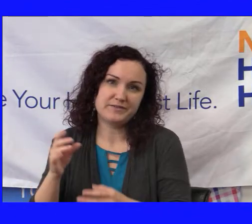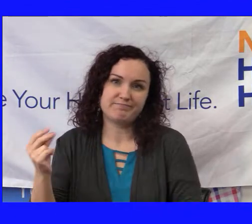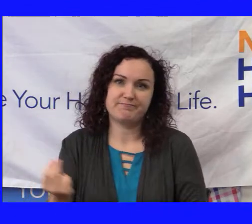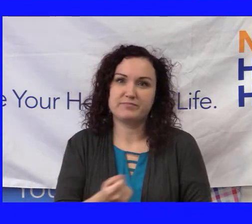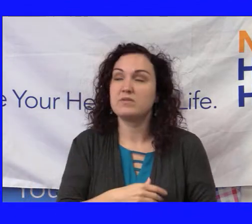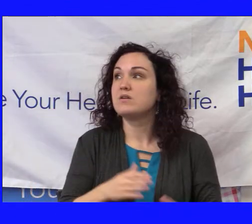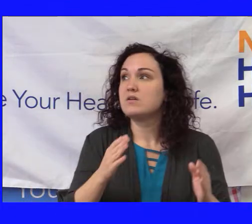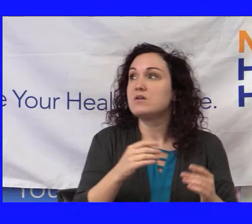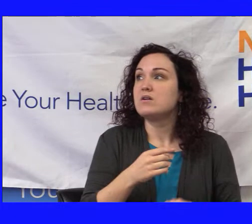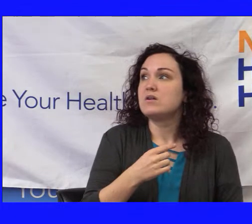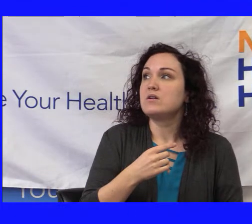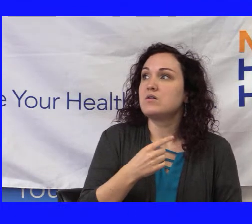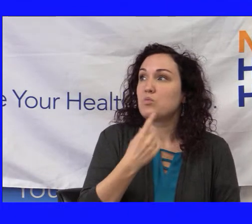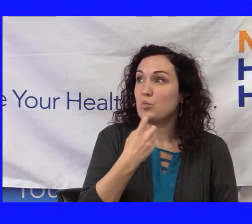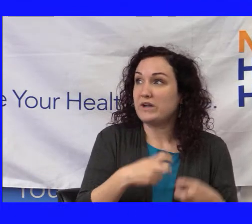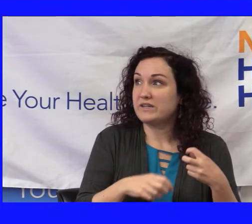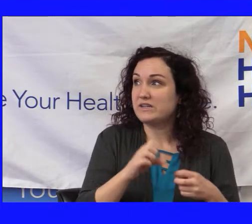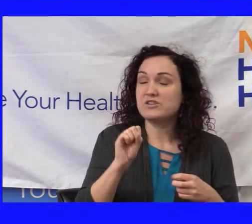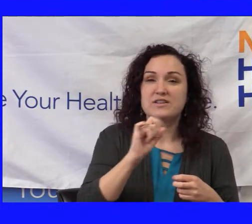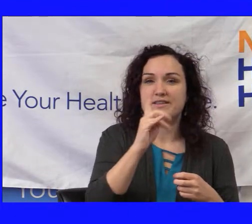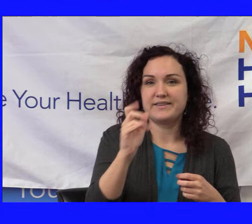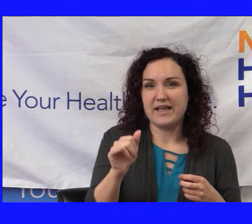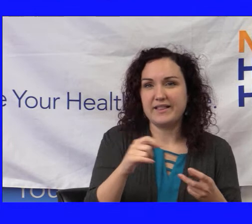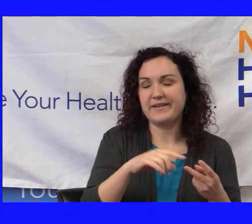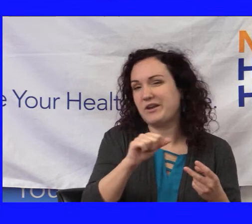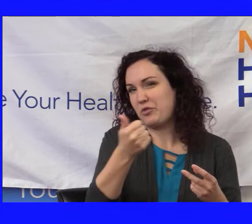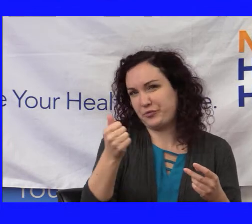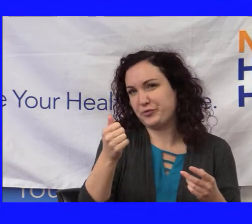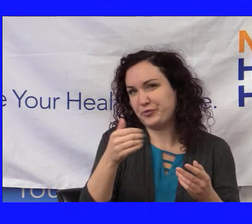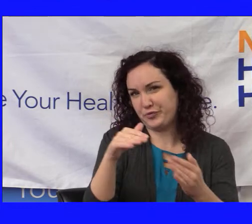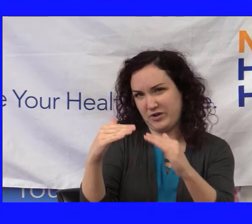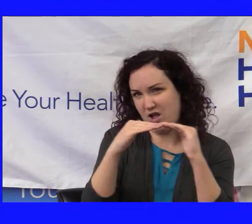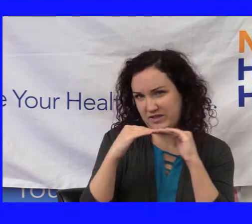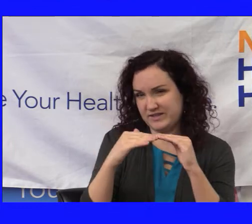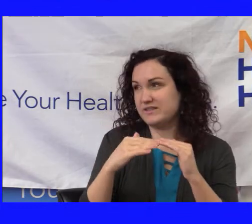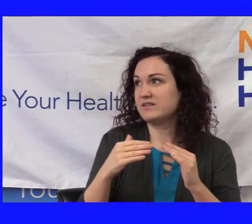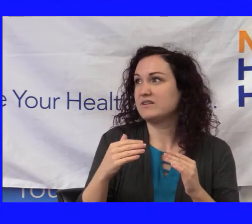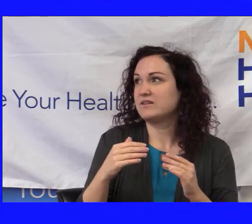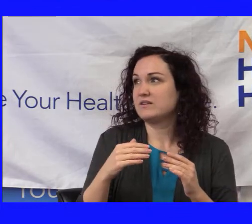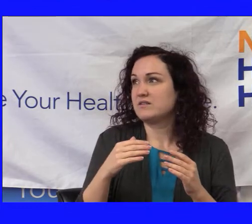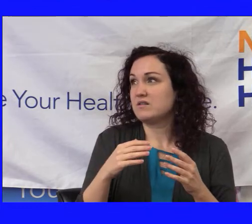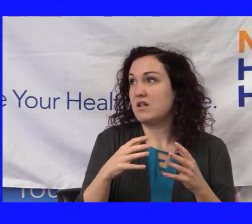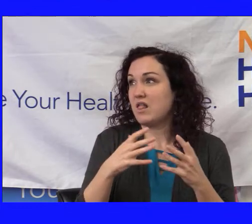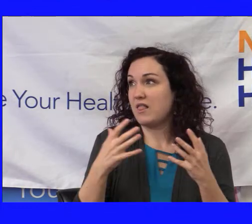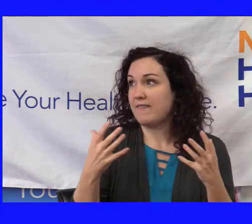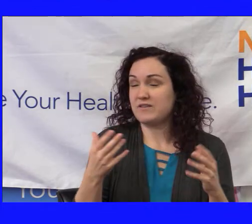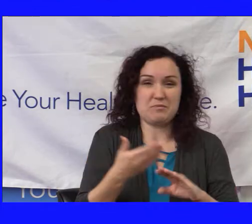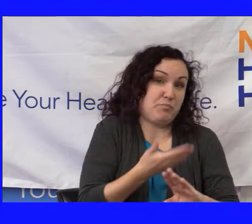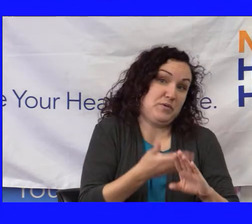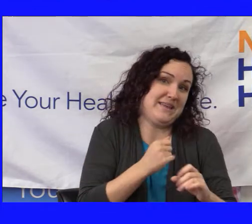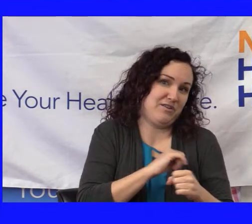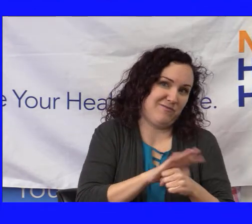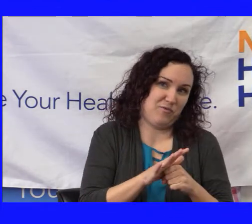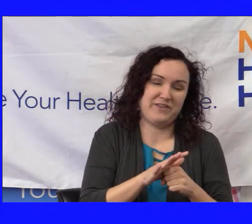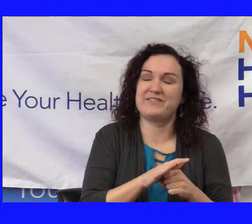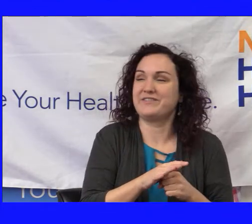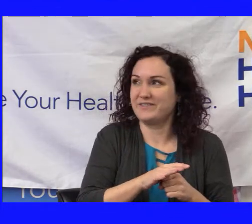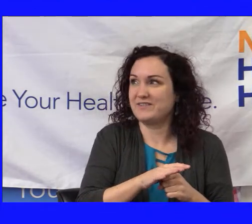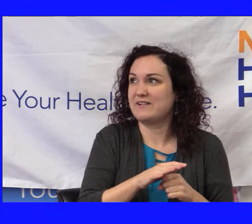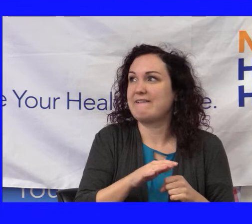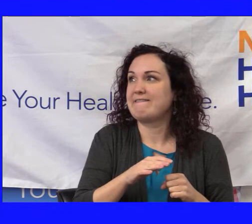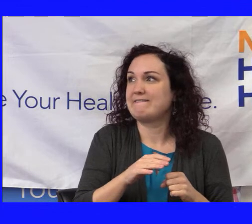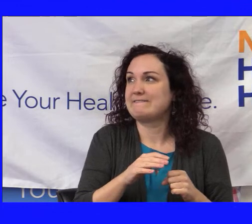the issues, and again, Sally, Jose, and Frida and I have visited a lot of different pre-COVID hospitals and